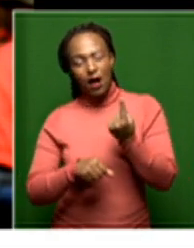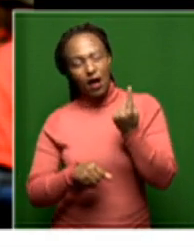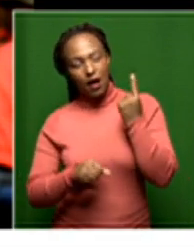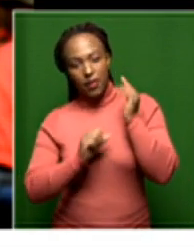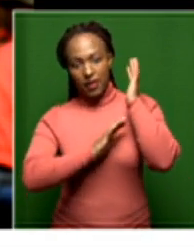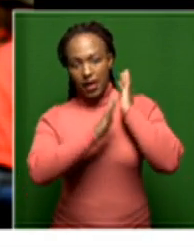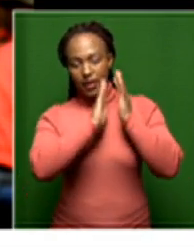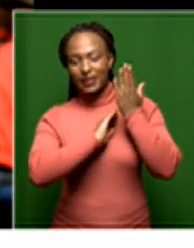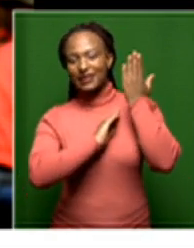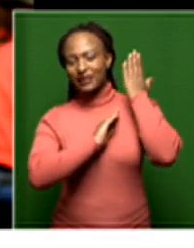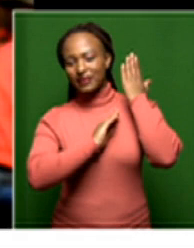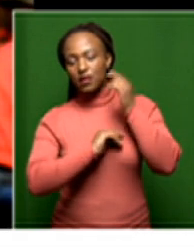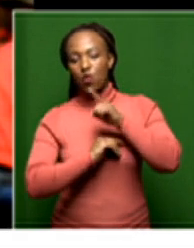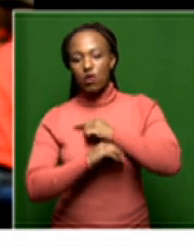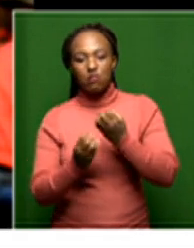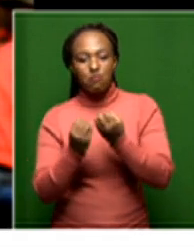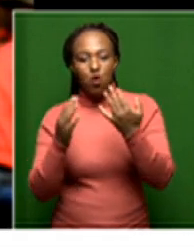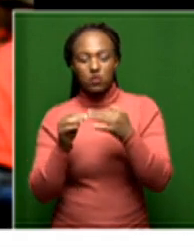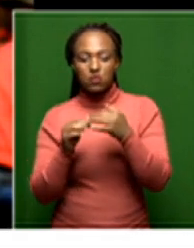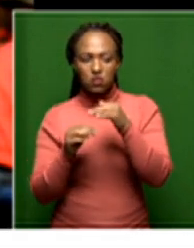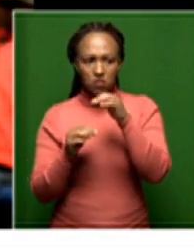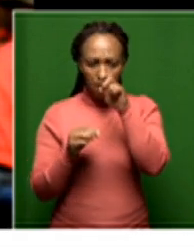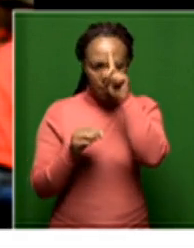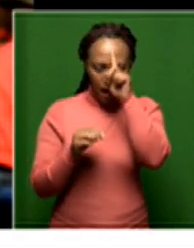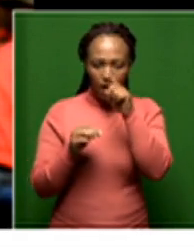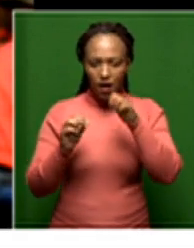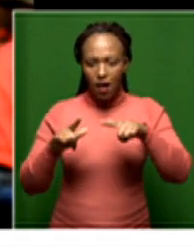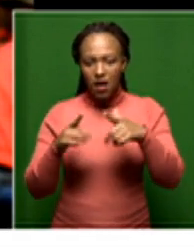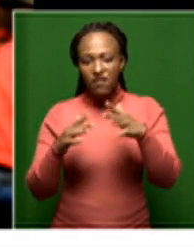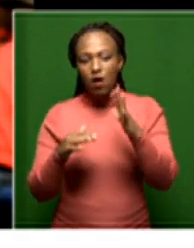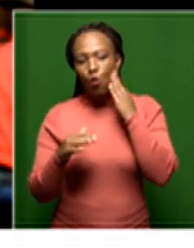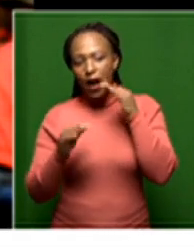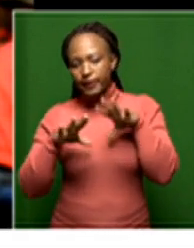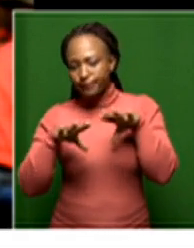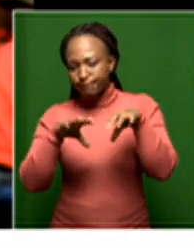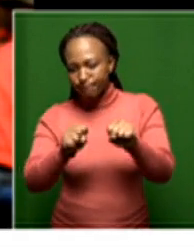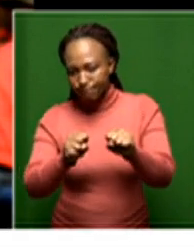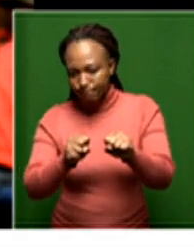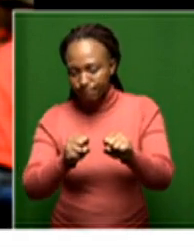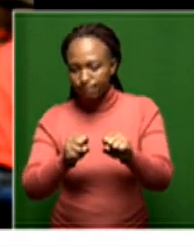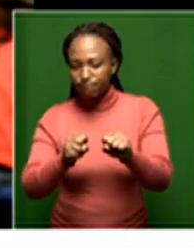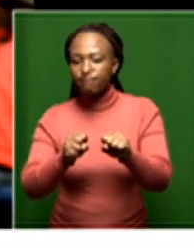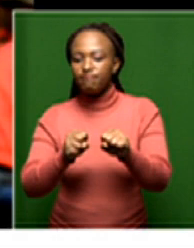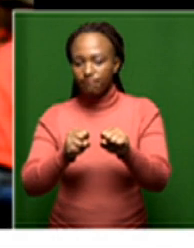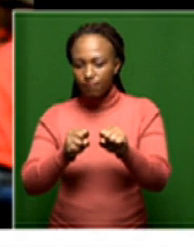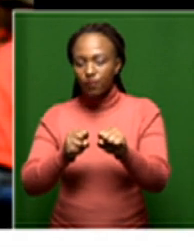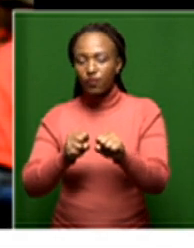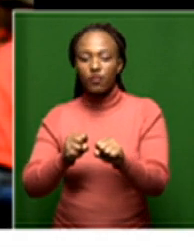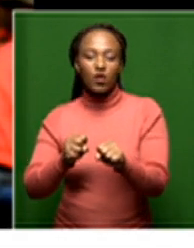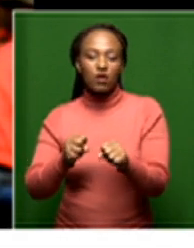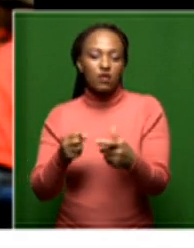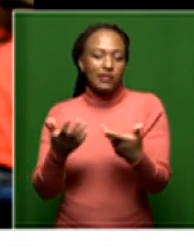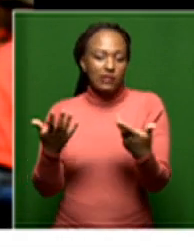history, most of African land had fallen in white hands. And so even if